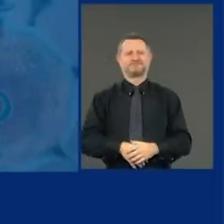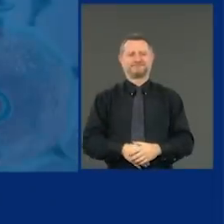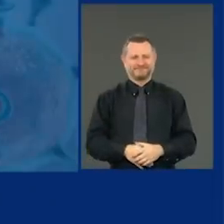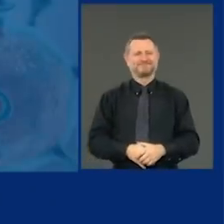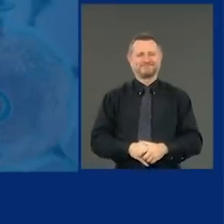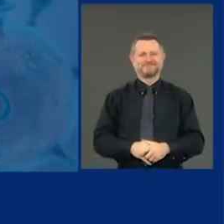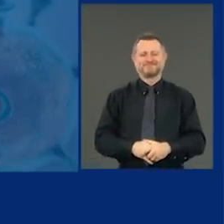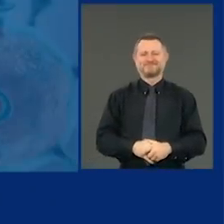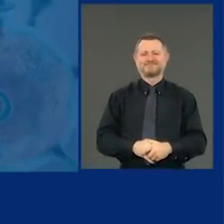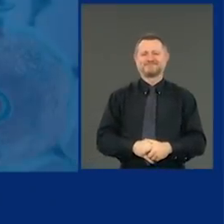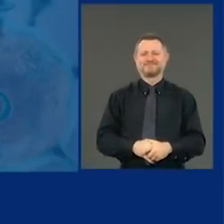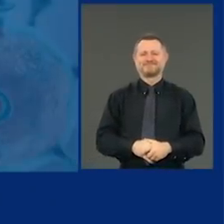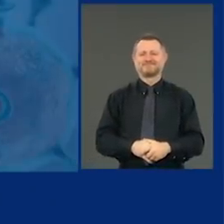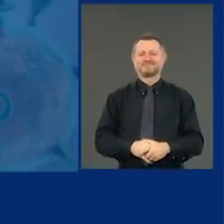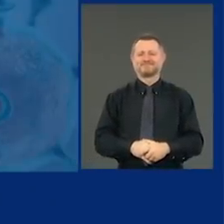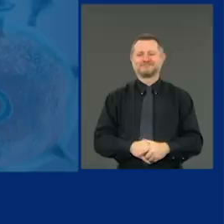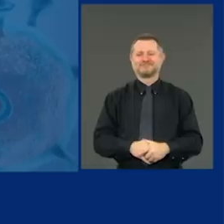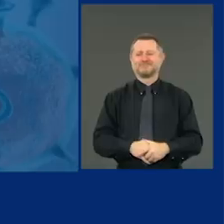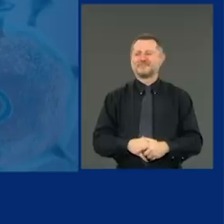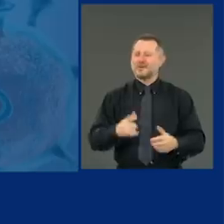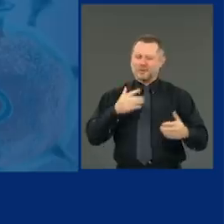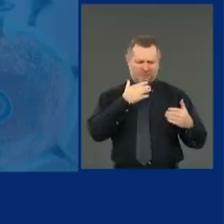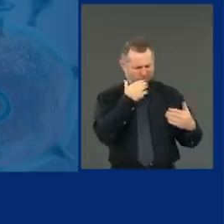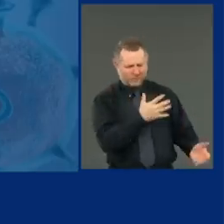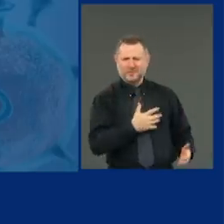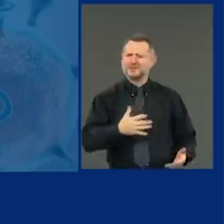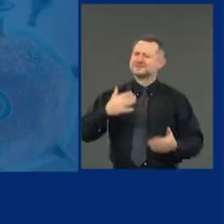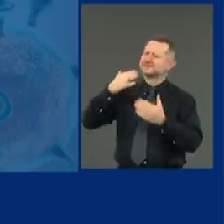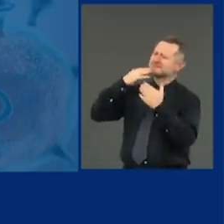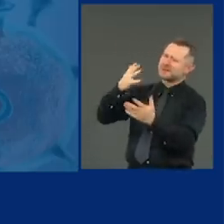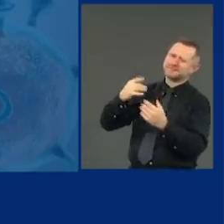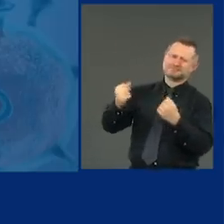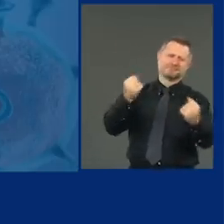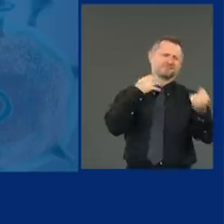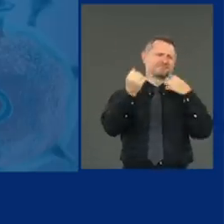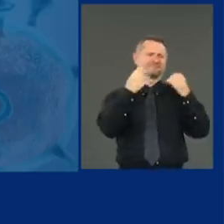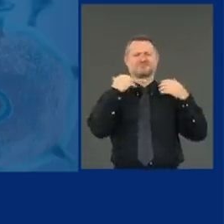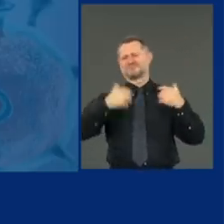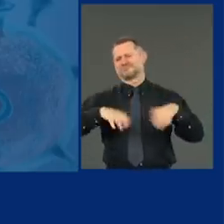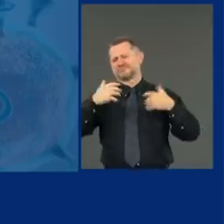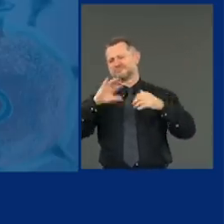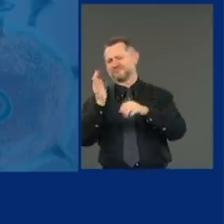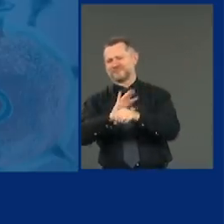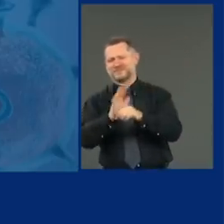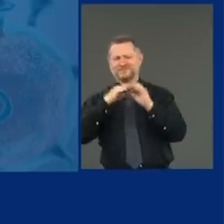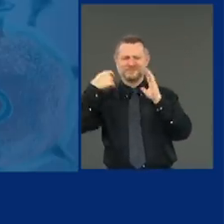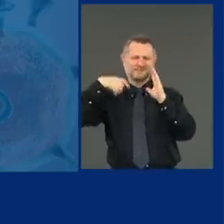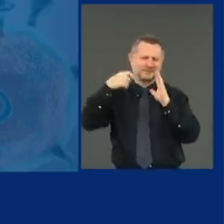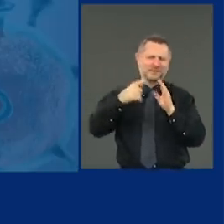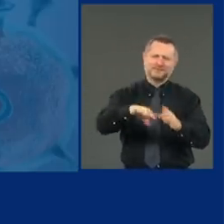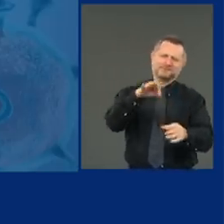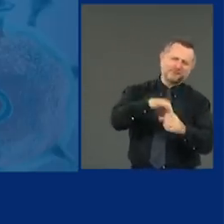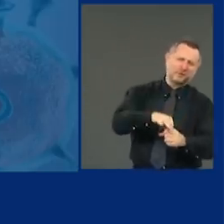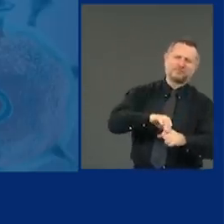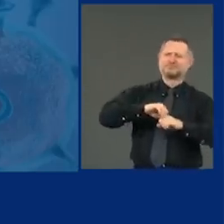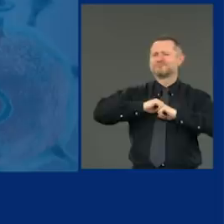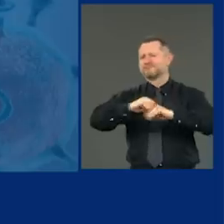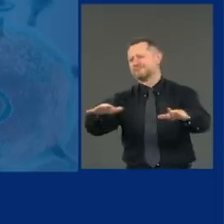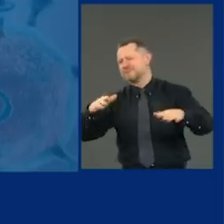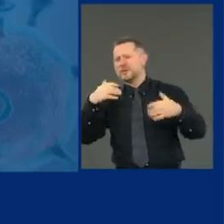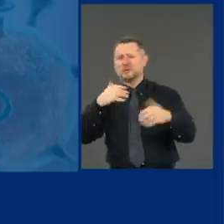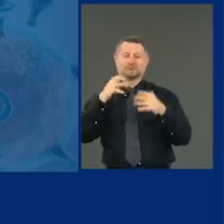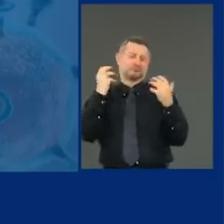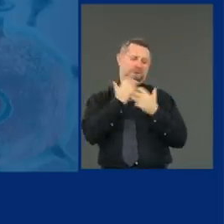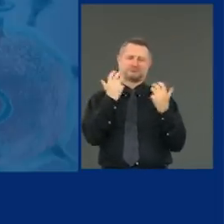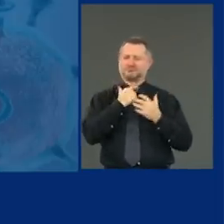Beautiful. Thank you to everyone who submitted ads, who voted, who shared ads, and helped spread this important message that